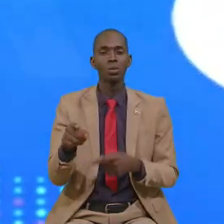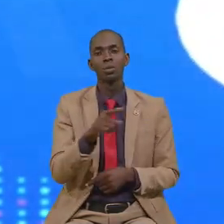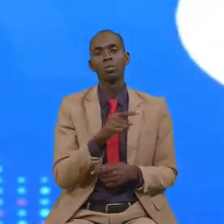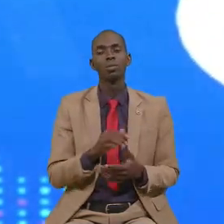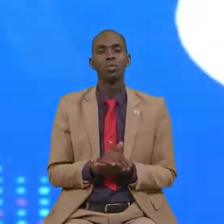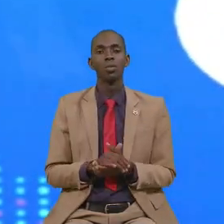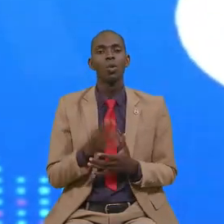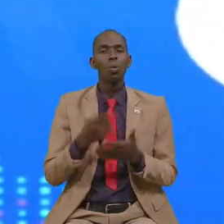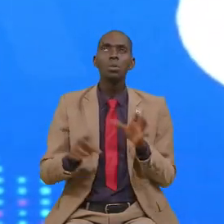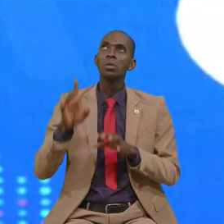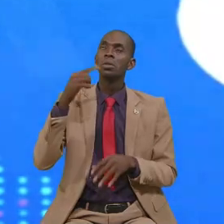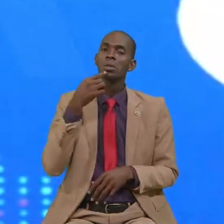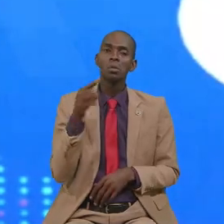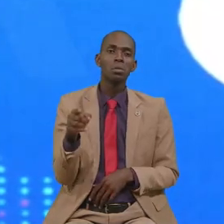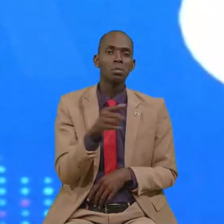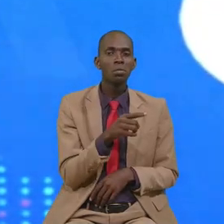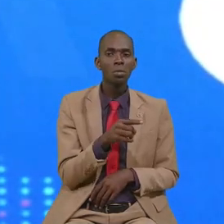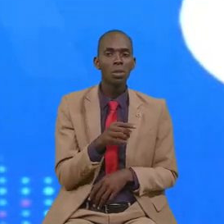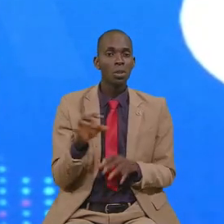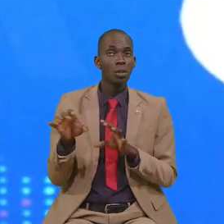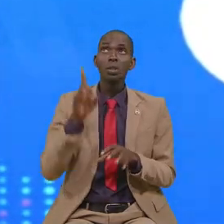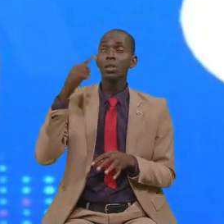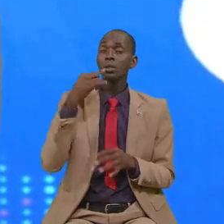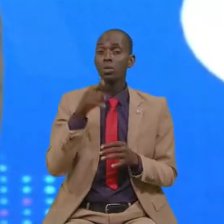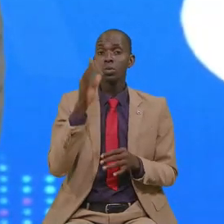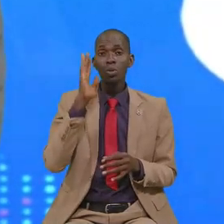you? Did He say you will be a failure?